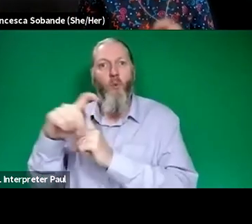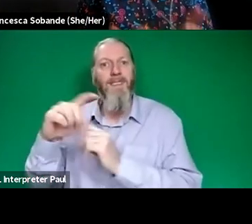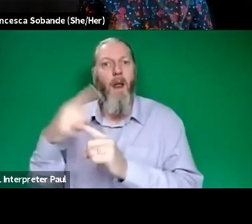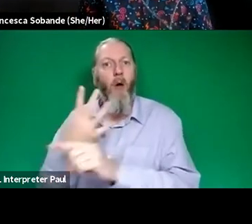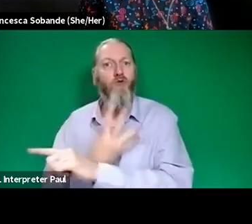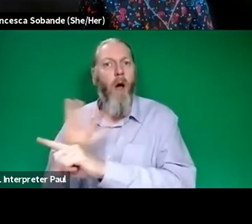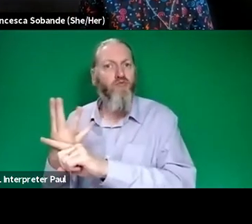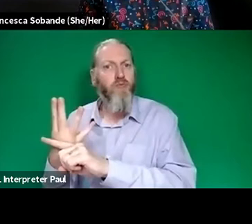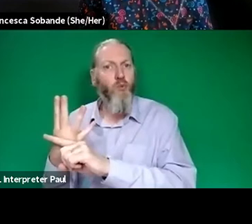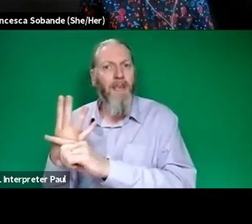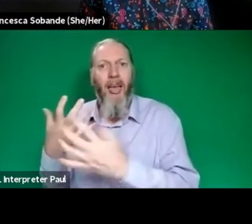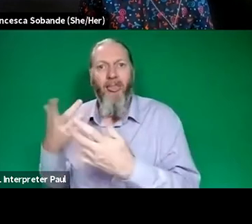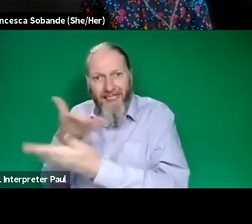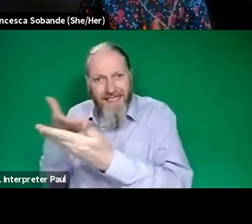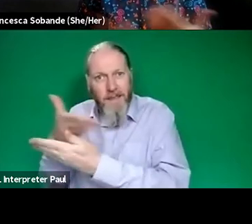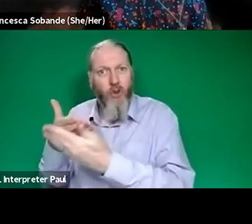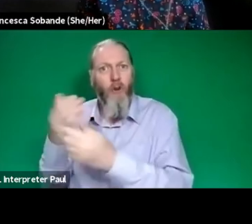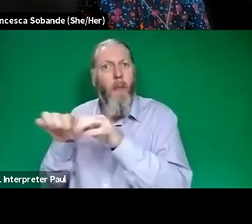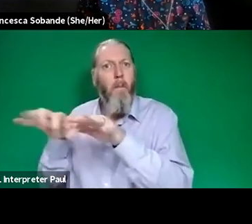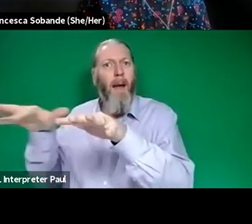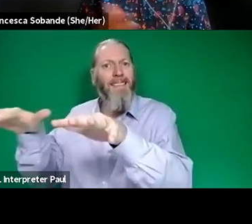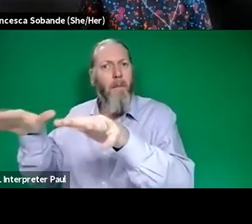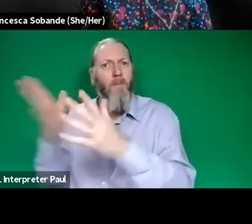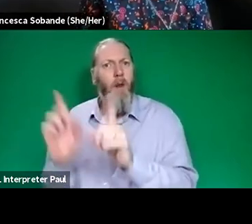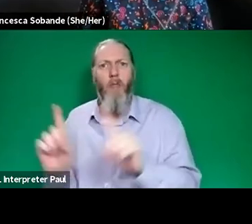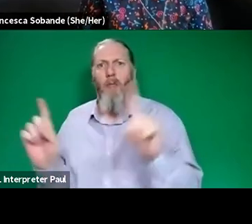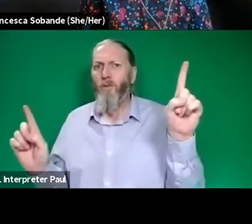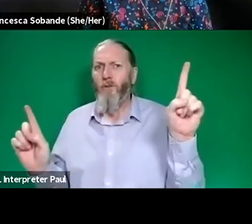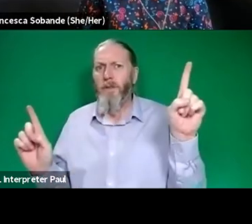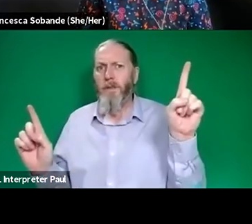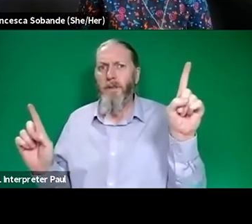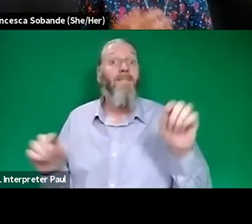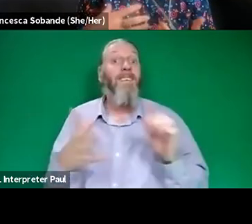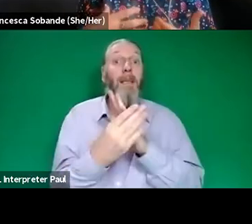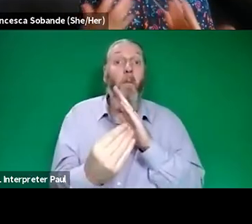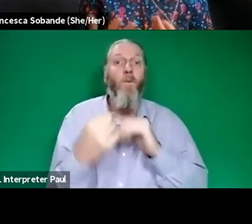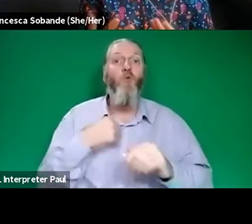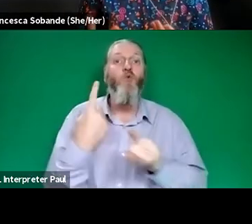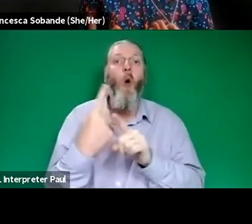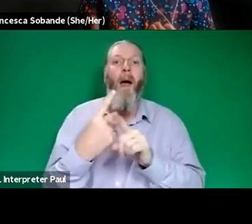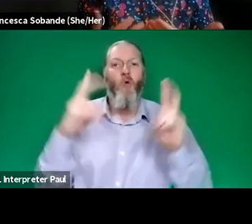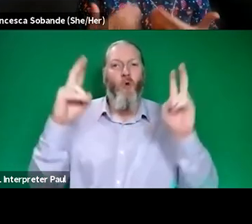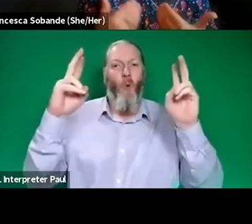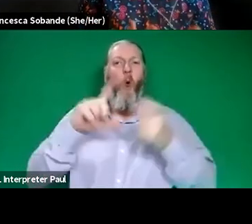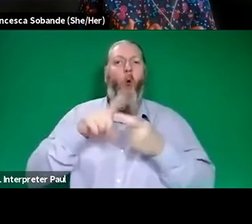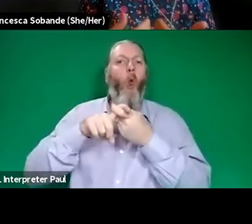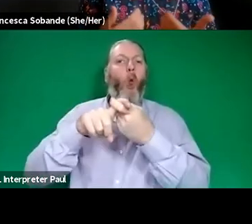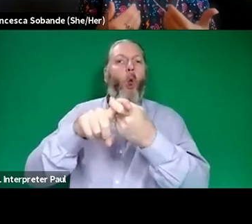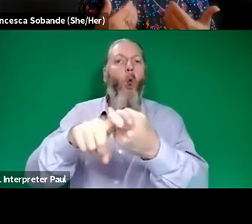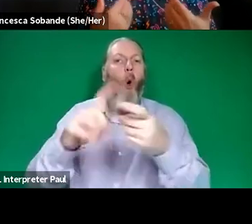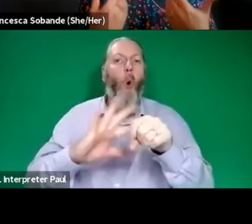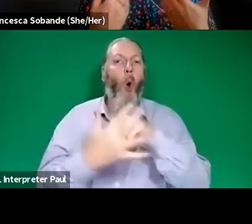seen individuals, for example, dealing with what has been referred to as long COVID and having to essentially, you know,